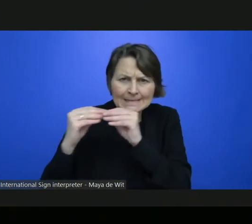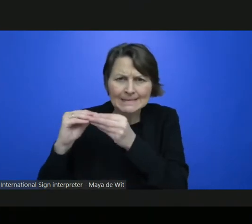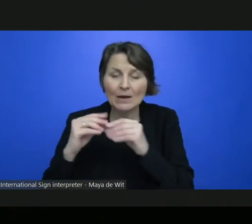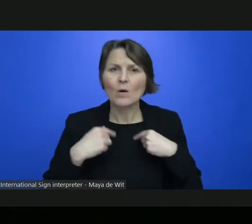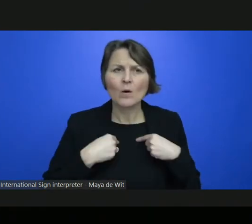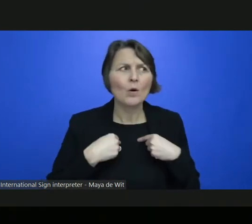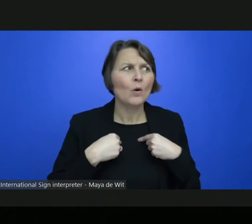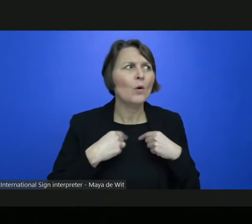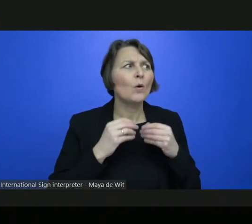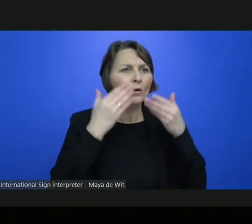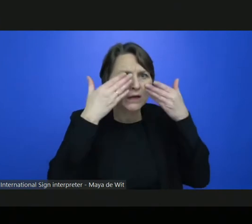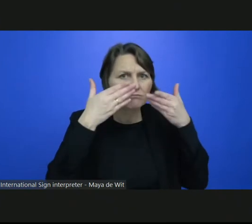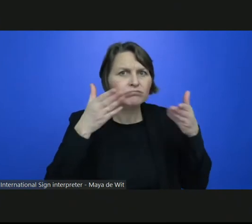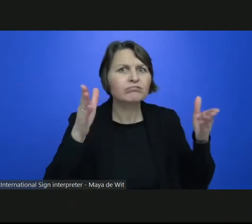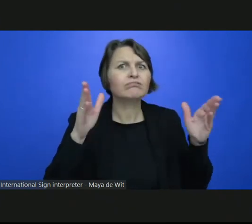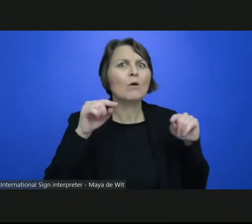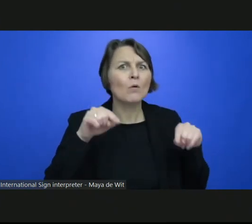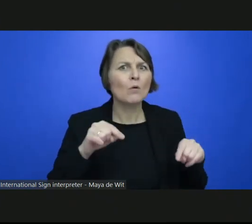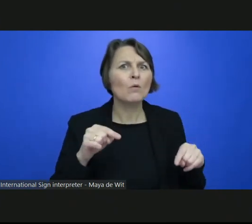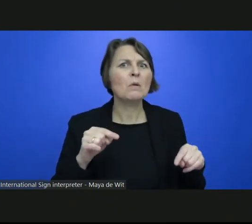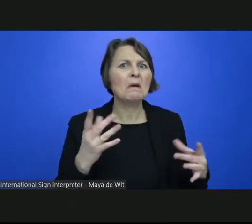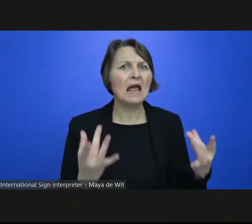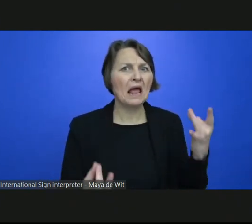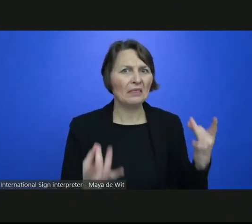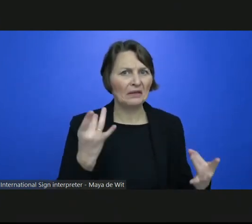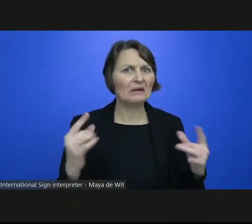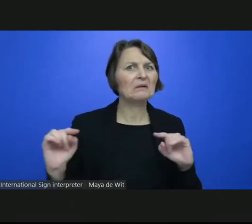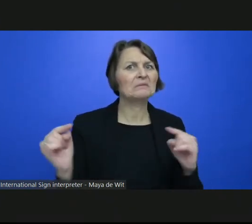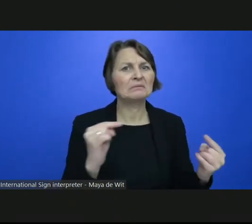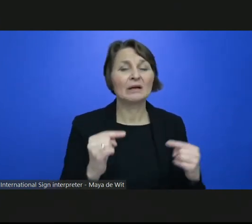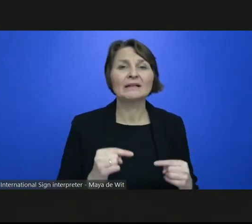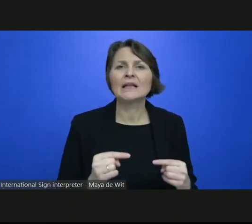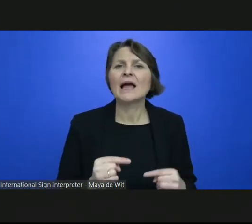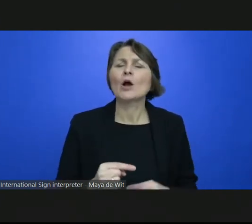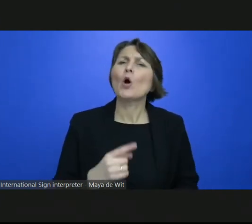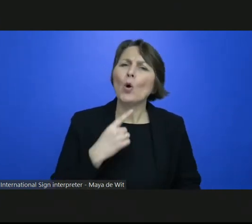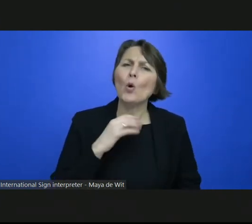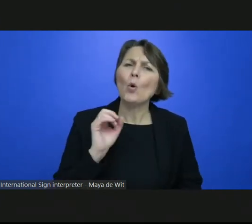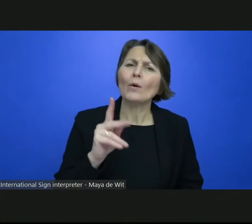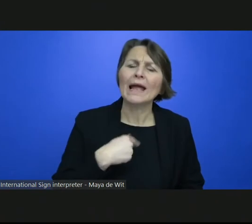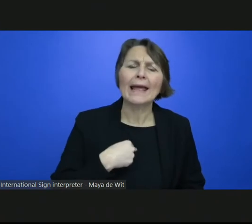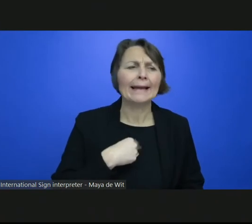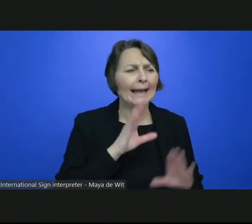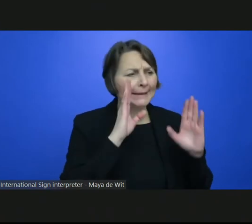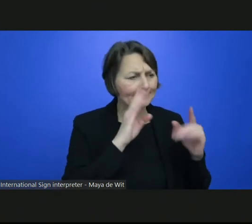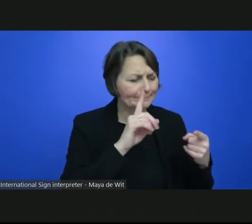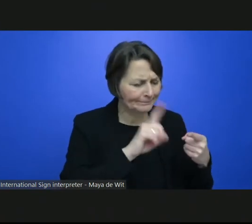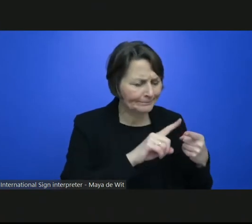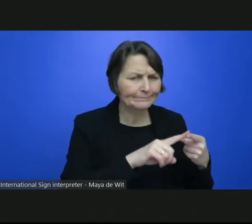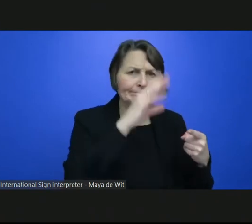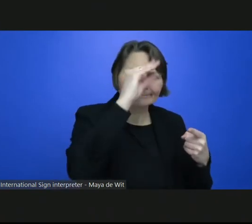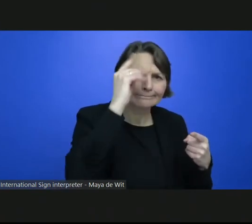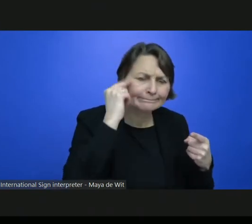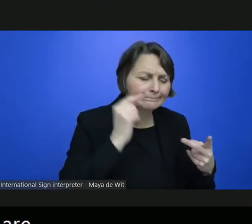and responsibility, to say, it's not enough just to talk about gender and about race. You're talking about women